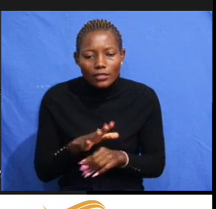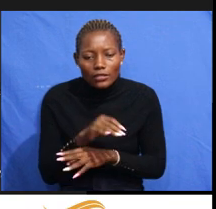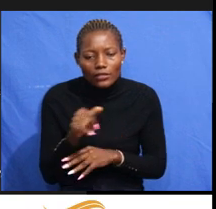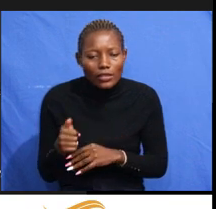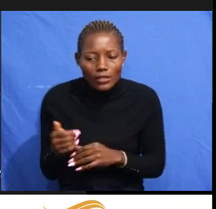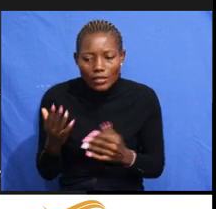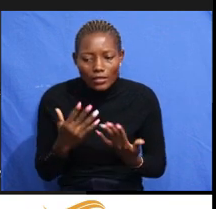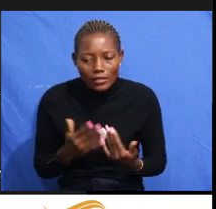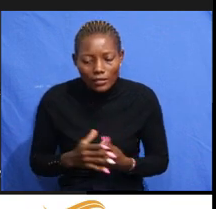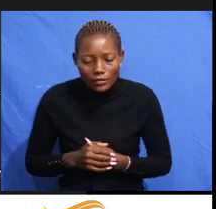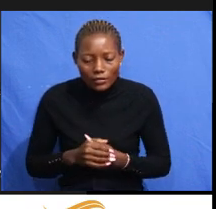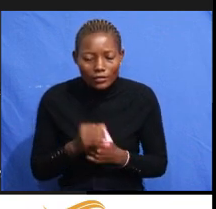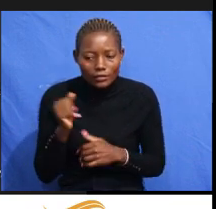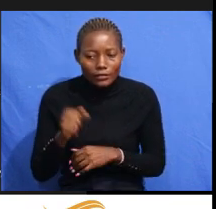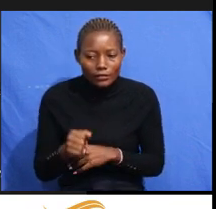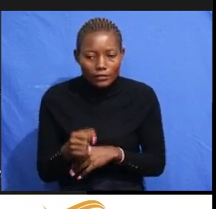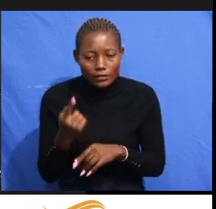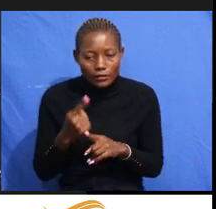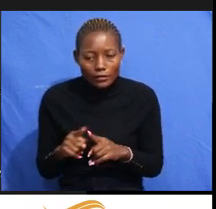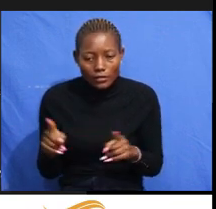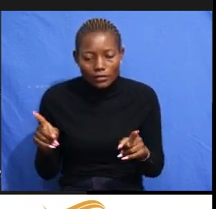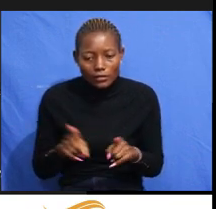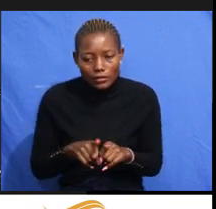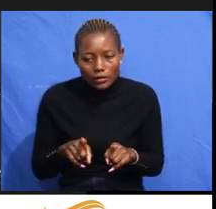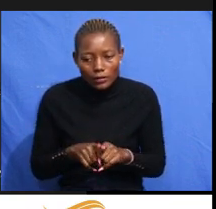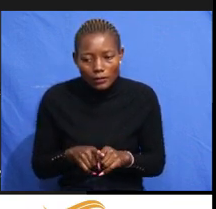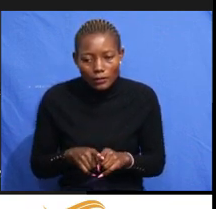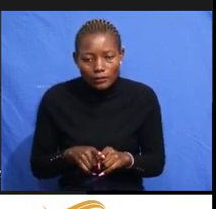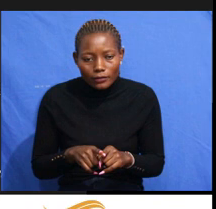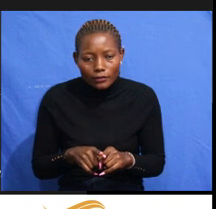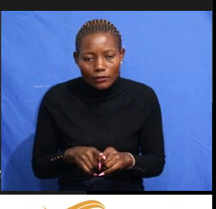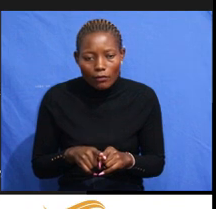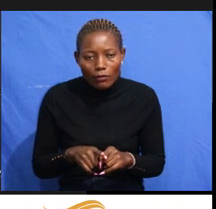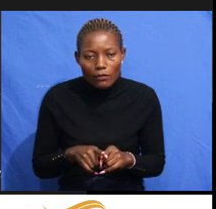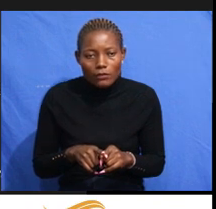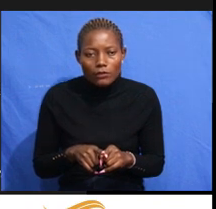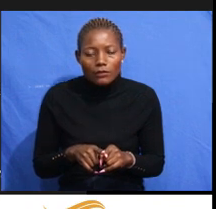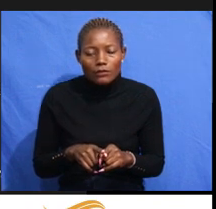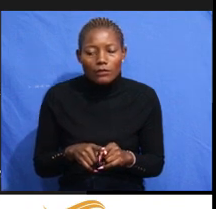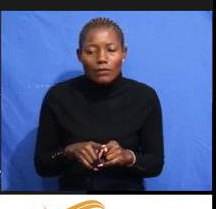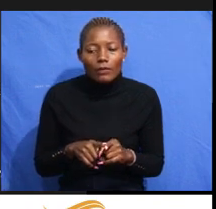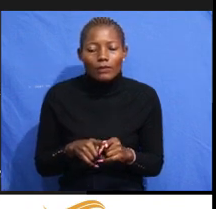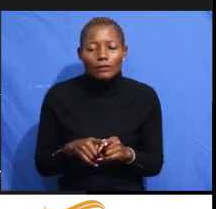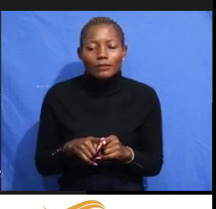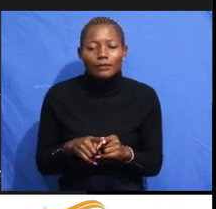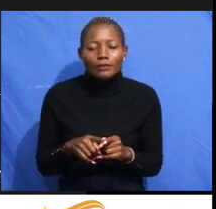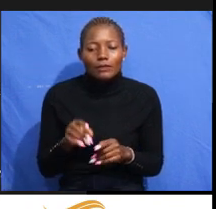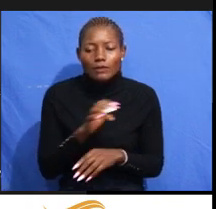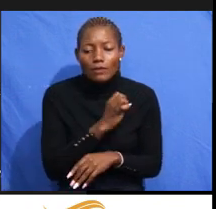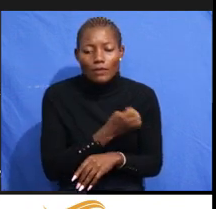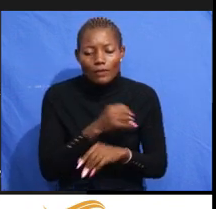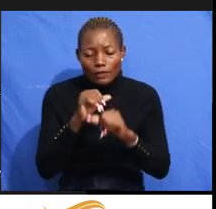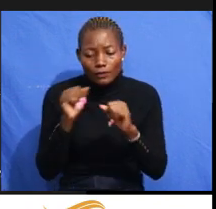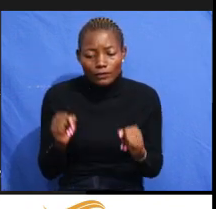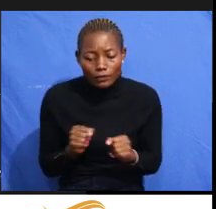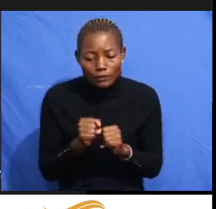maybe. Yeah, but take note also Yeah. that apart from just the energy systems, you need to have something